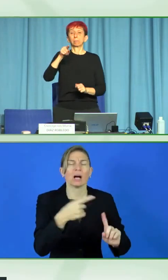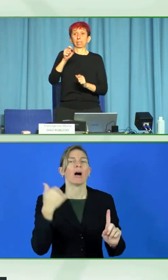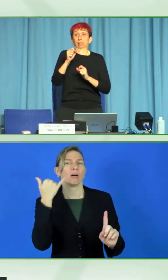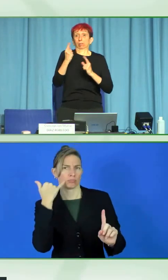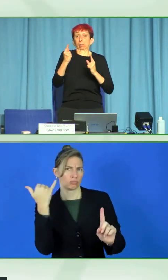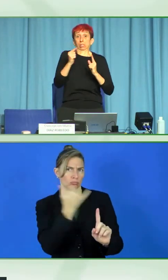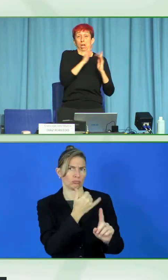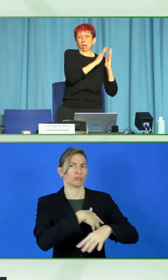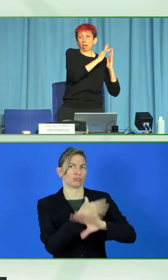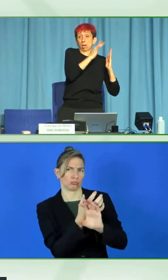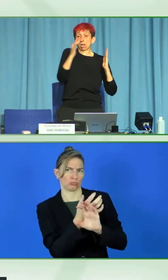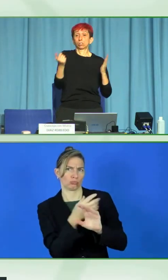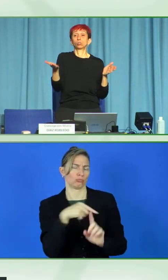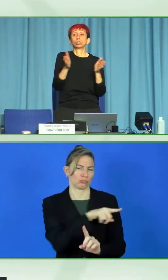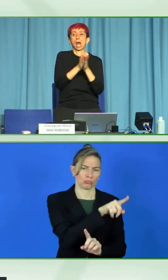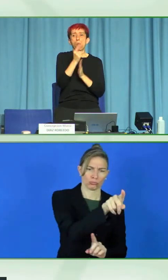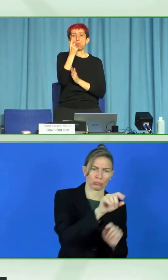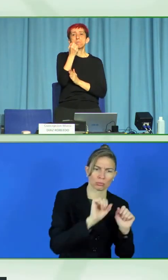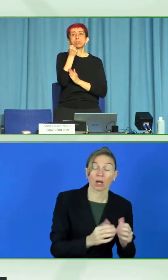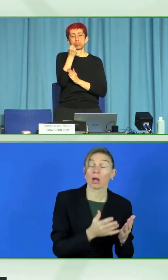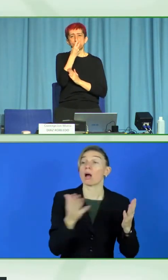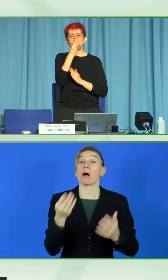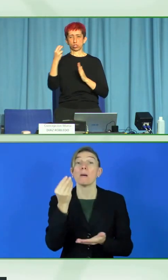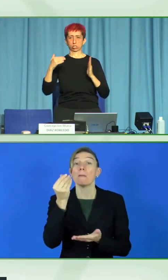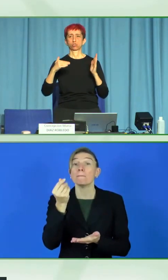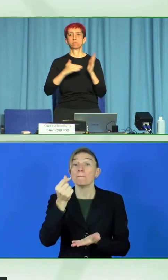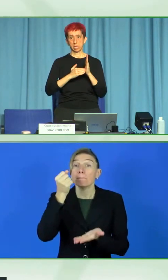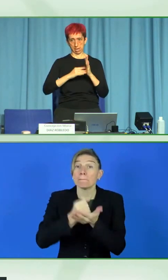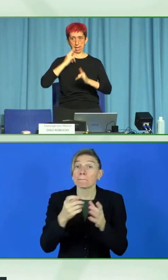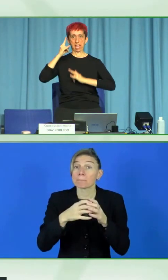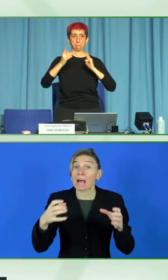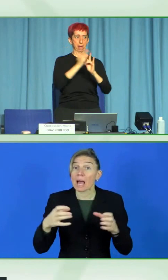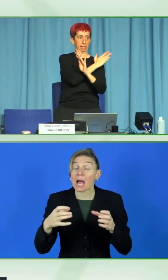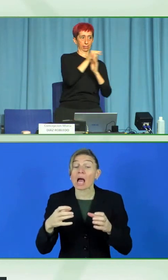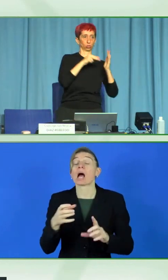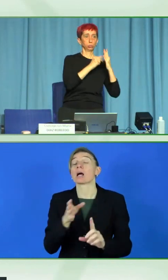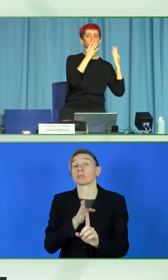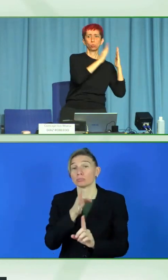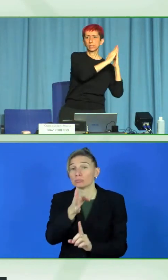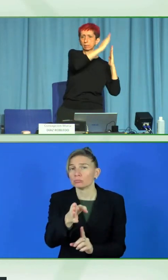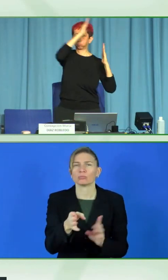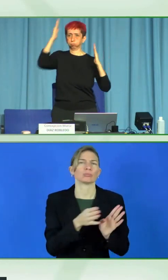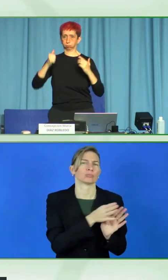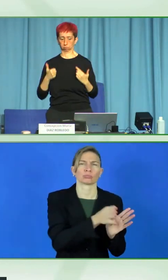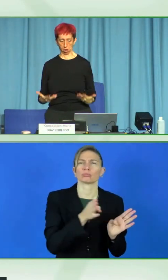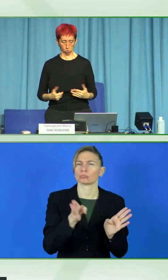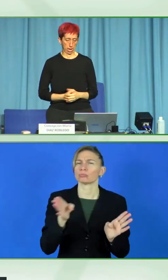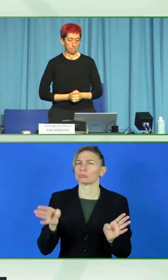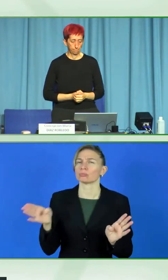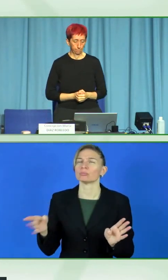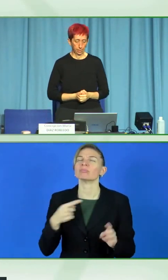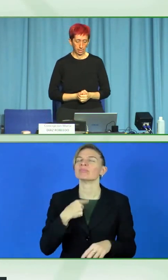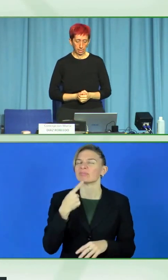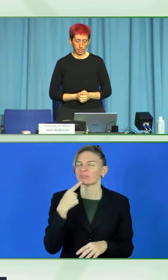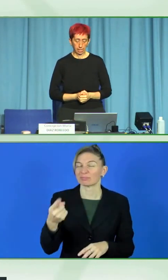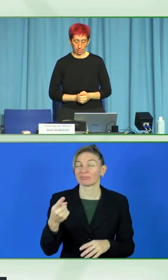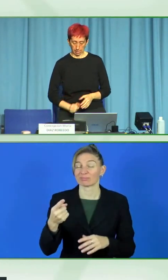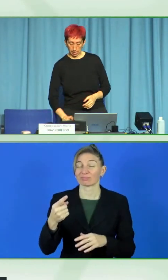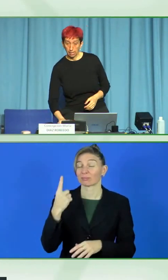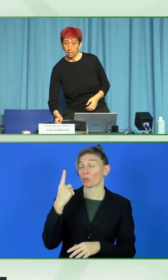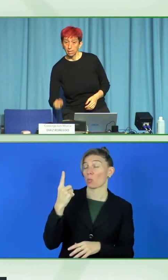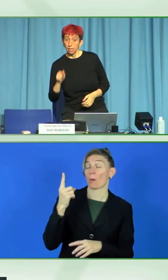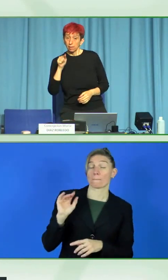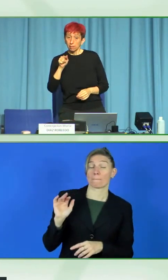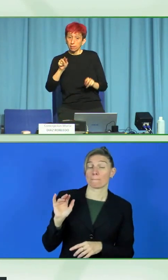use, they could via SVisual. As I've mentioned before, over 1 million